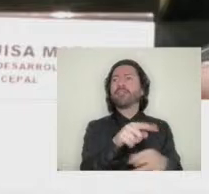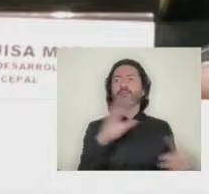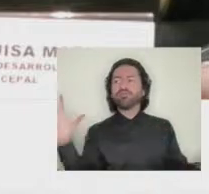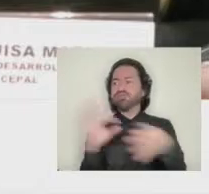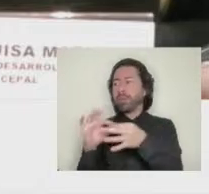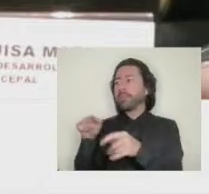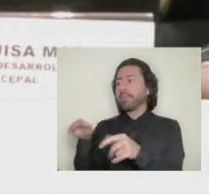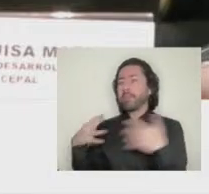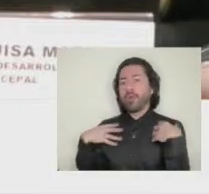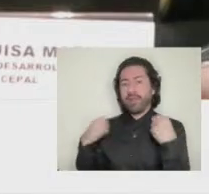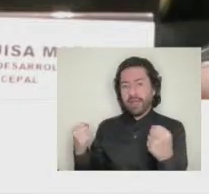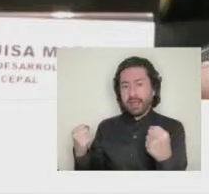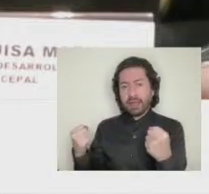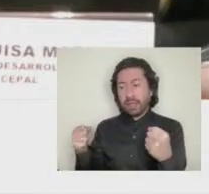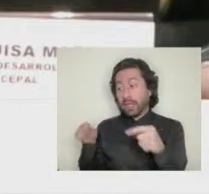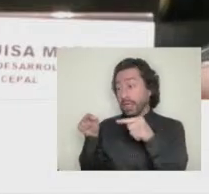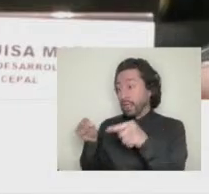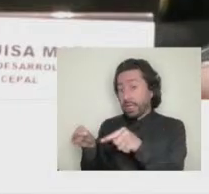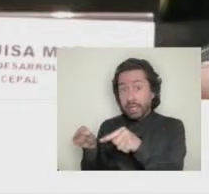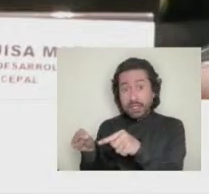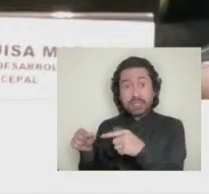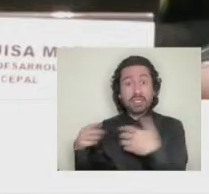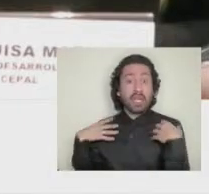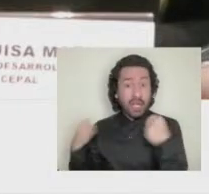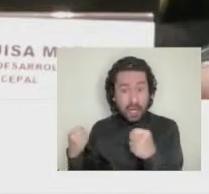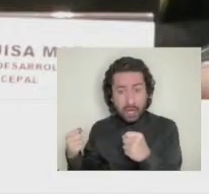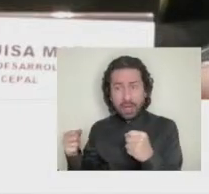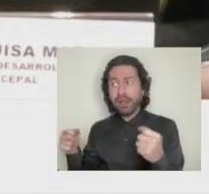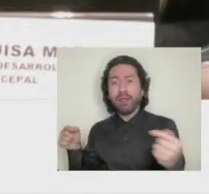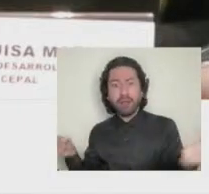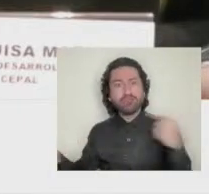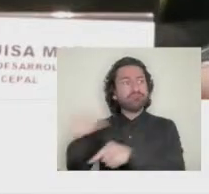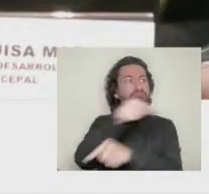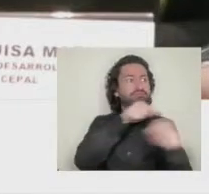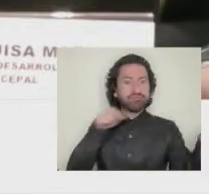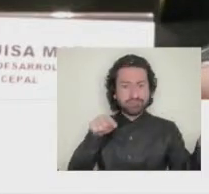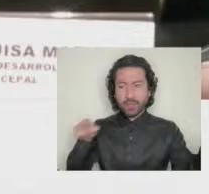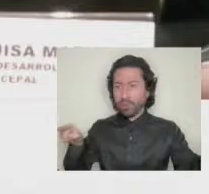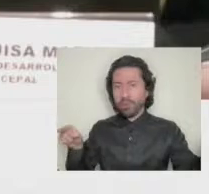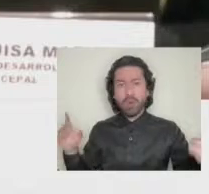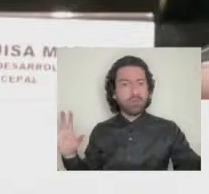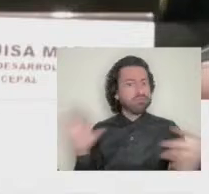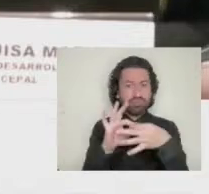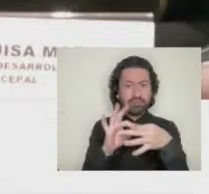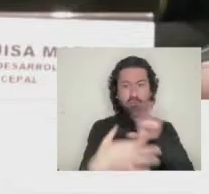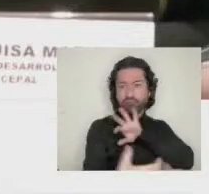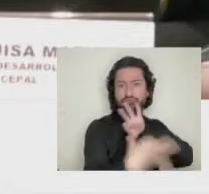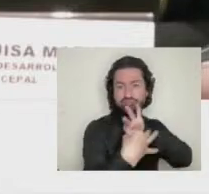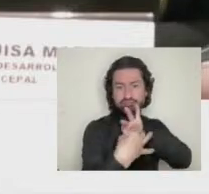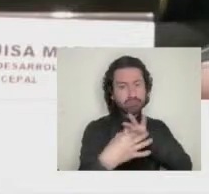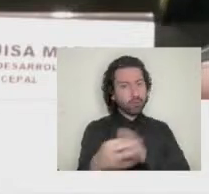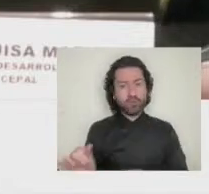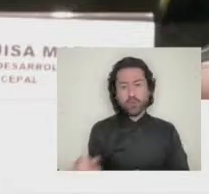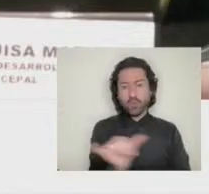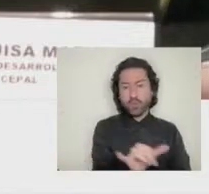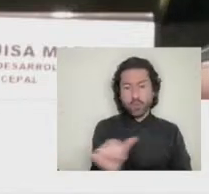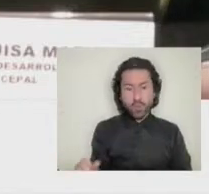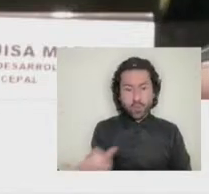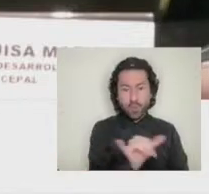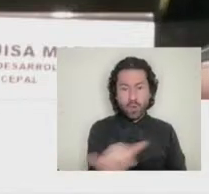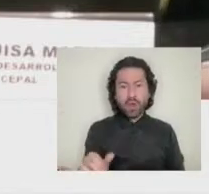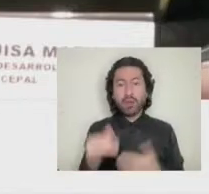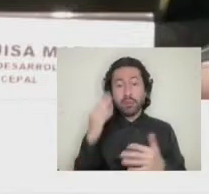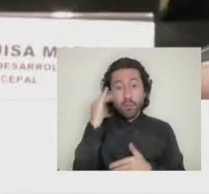social determinants of health, and likewise, primary healthcare considers an approach of social determinants of health that includes